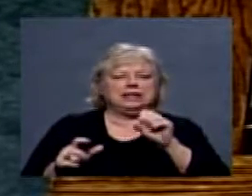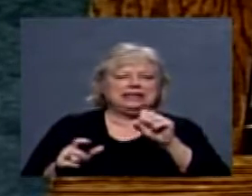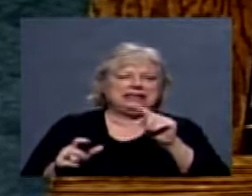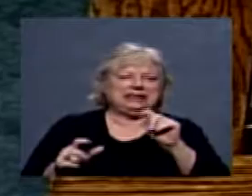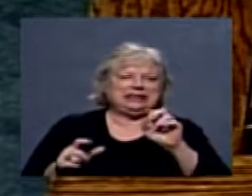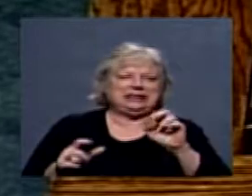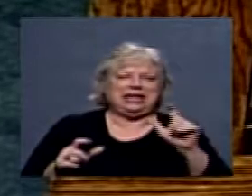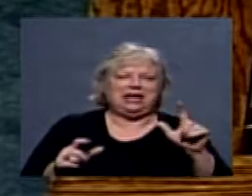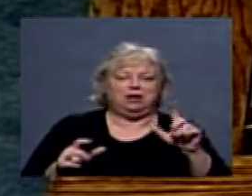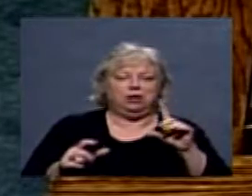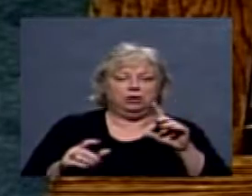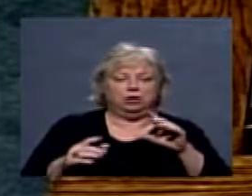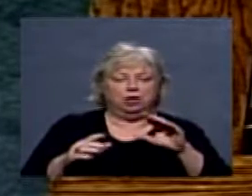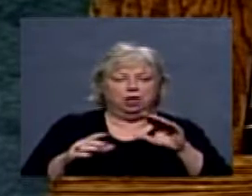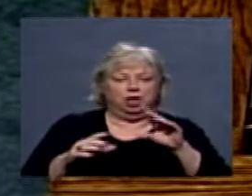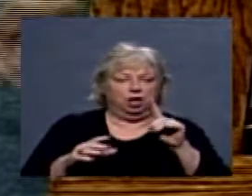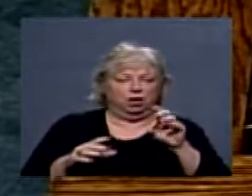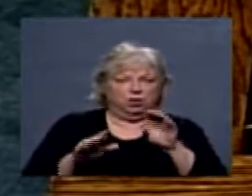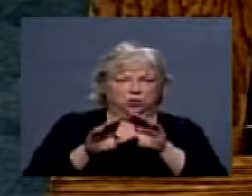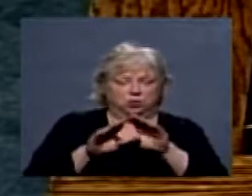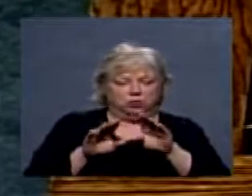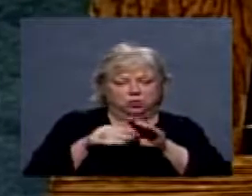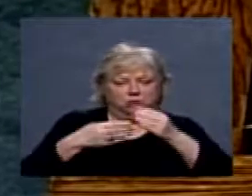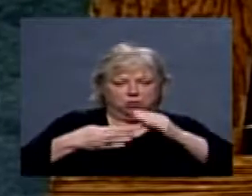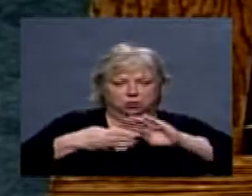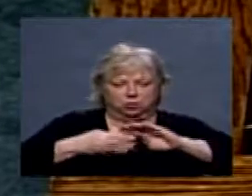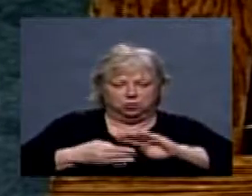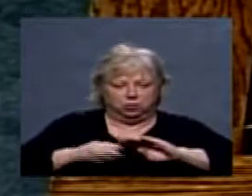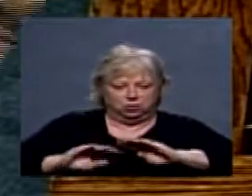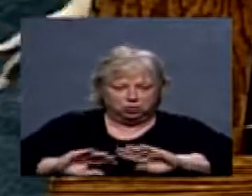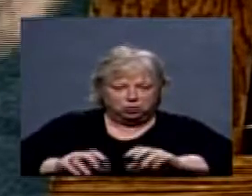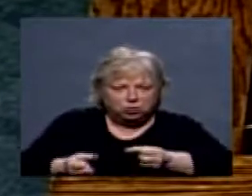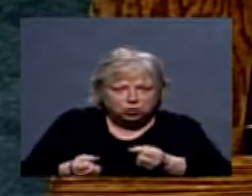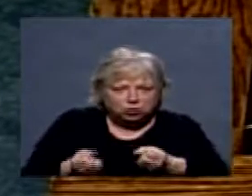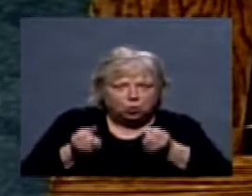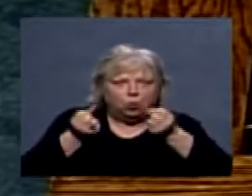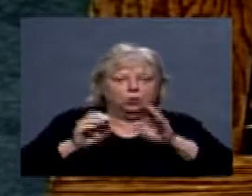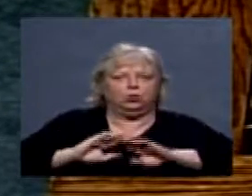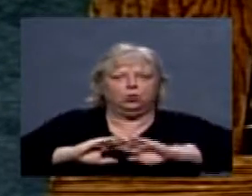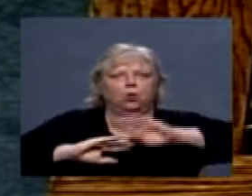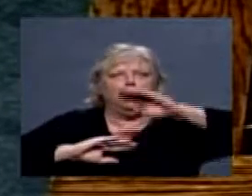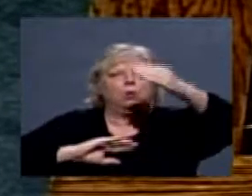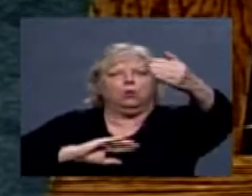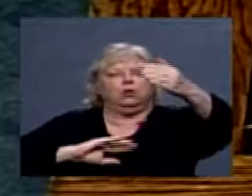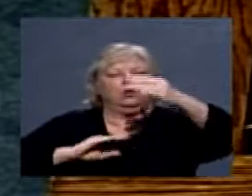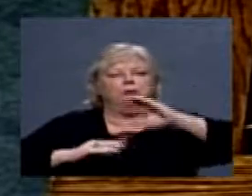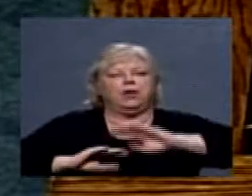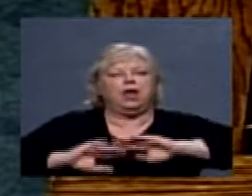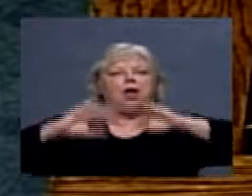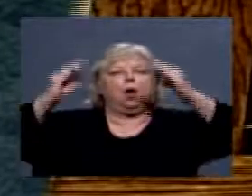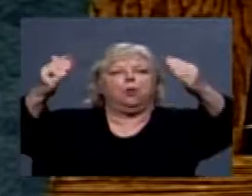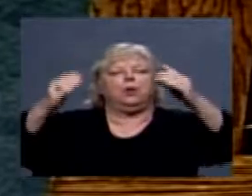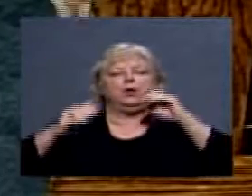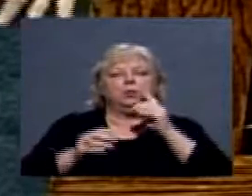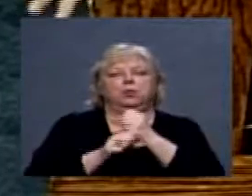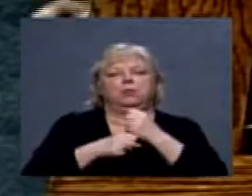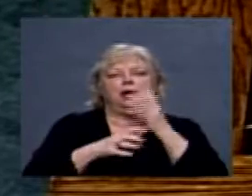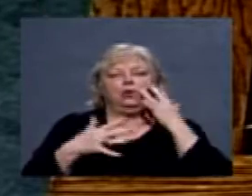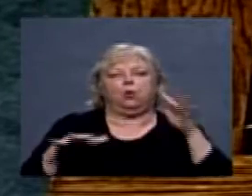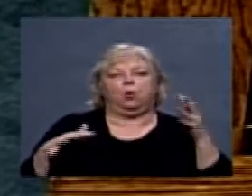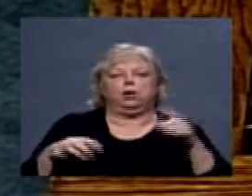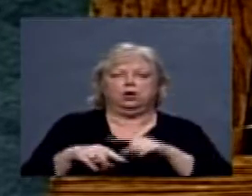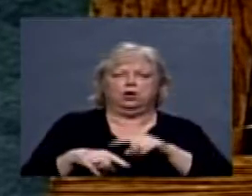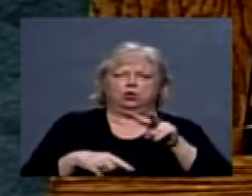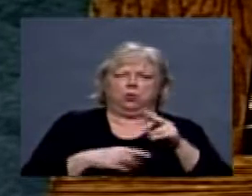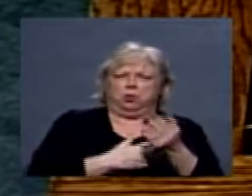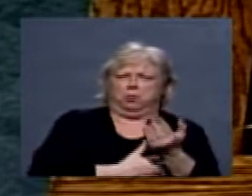or, you know, there are outside units. I live right beside it. When those units open, they're going to make a noise. 2 a.m. if